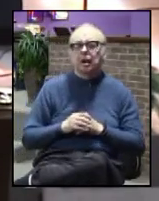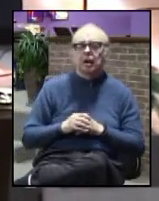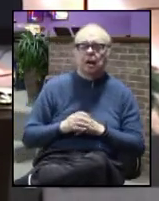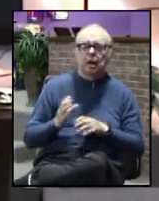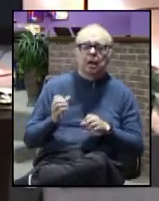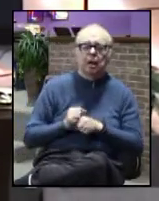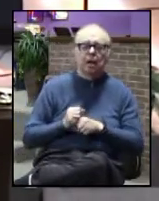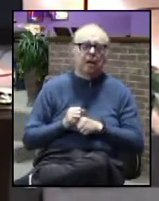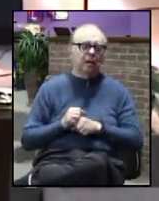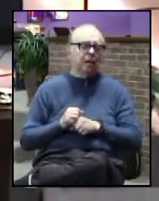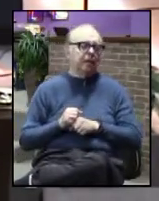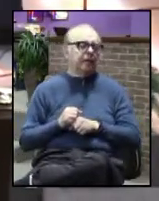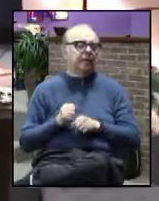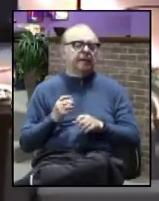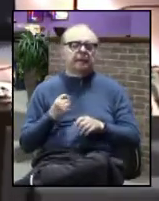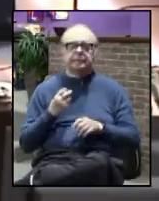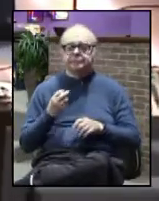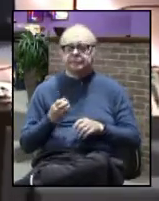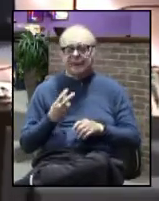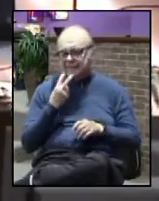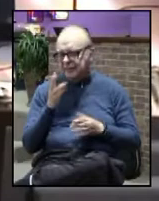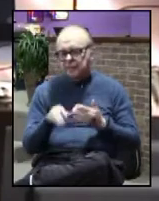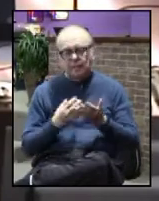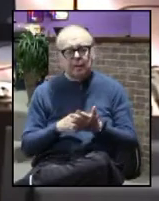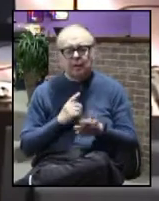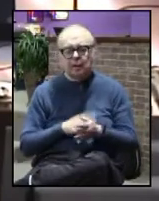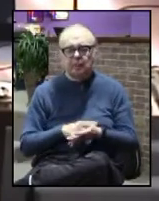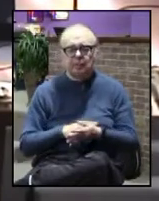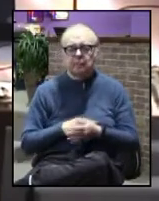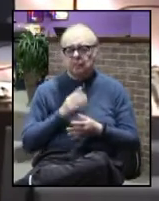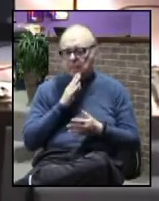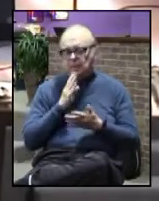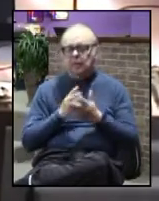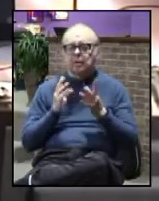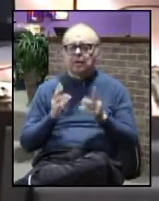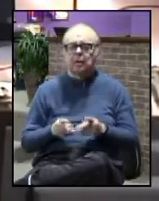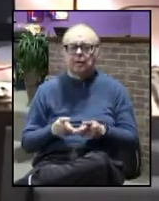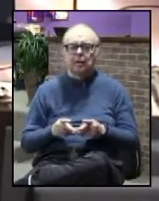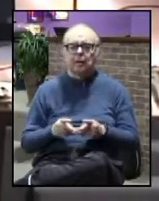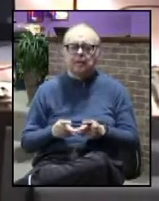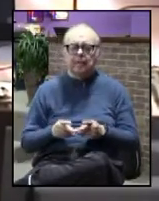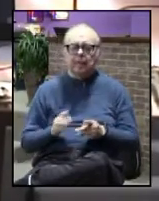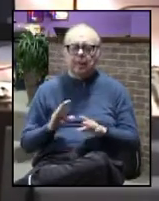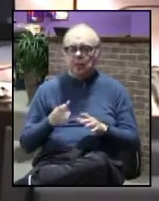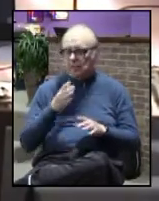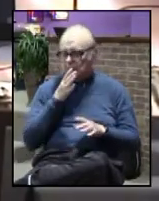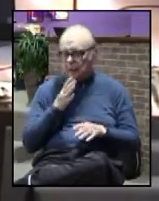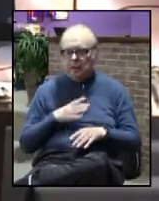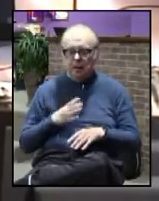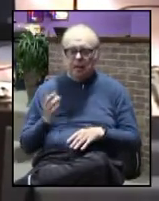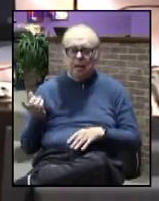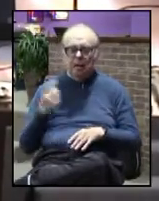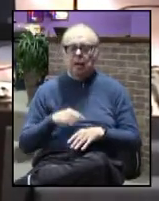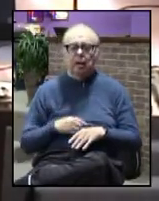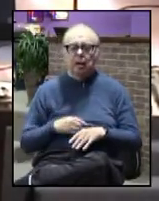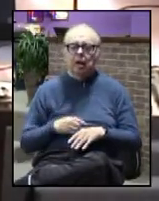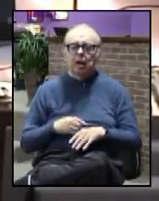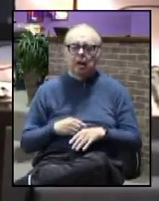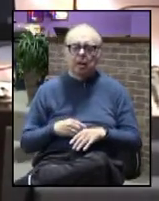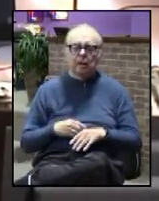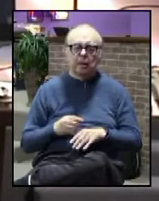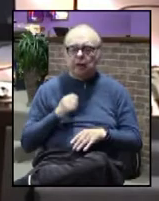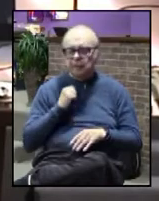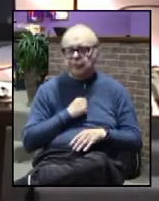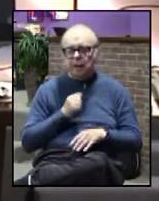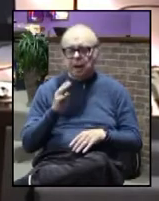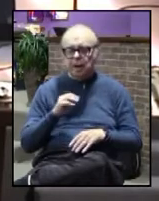I get caught in this all the time. I'll be talking to a group of ladies, and I'll say, hey guys, come here. I'm sorry,